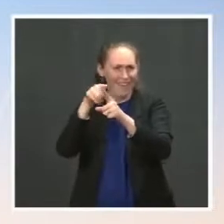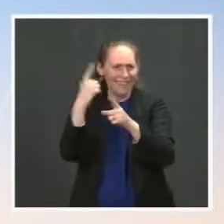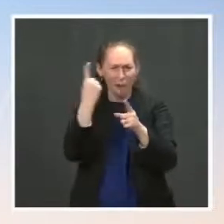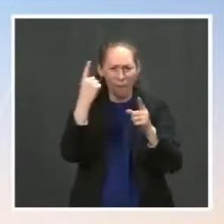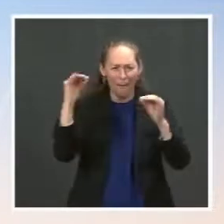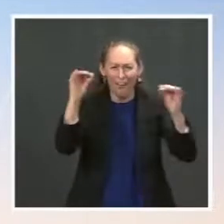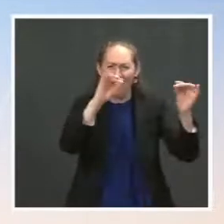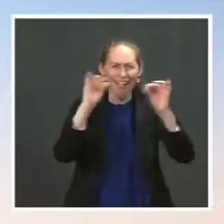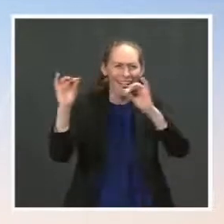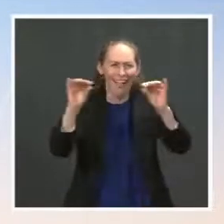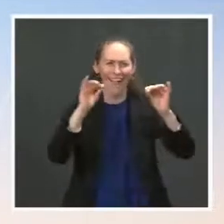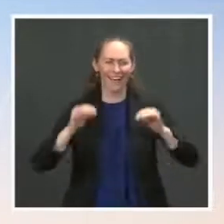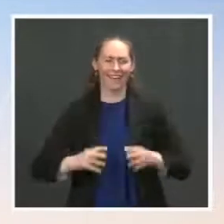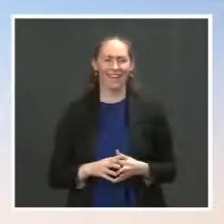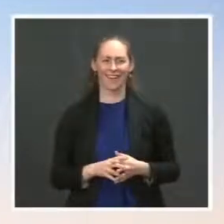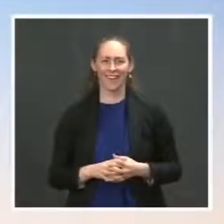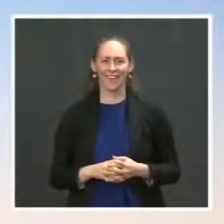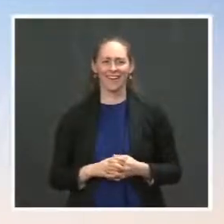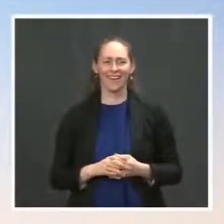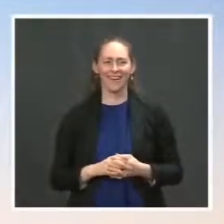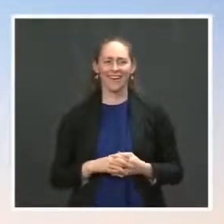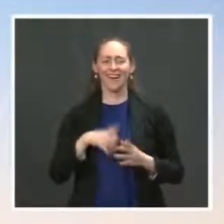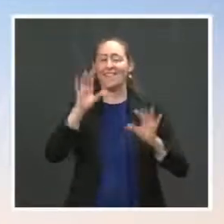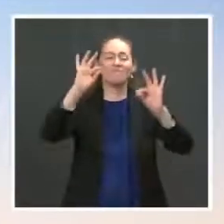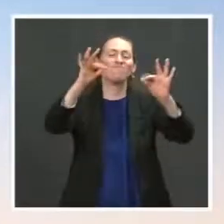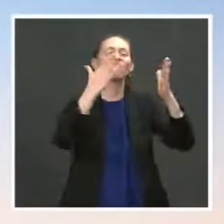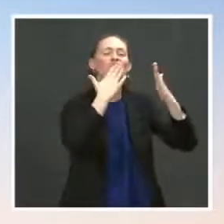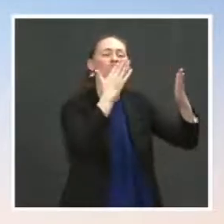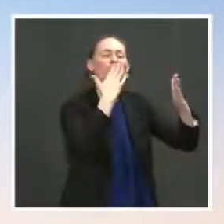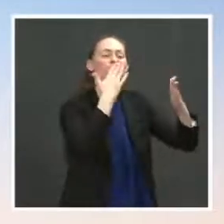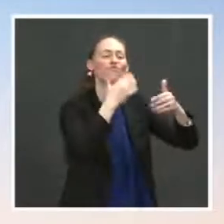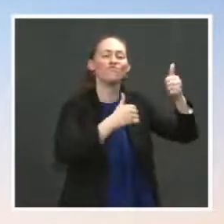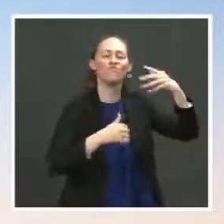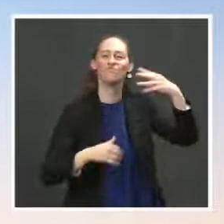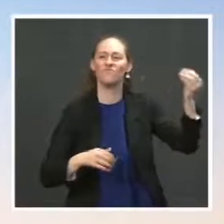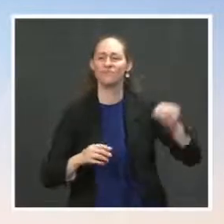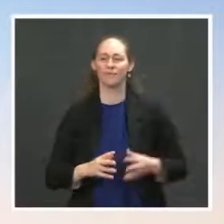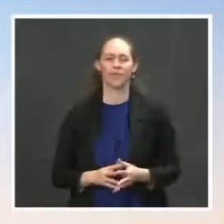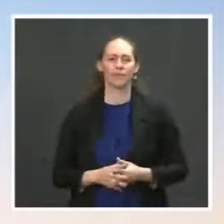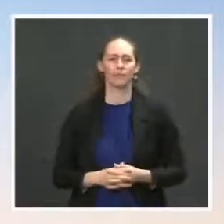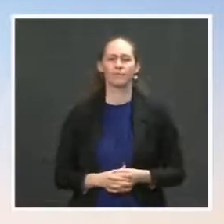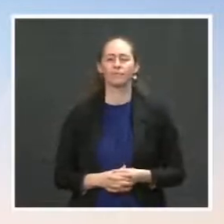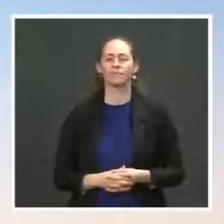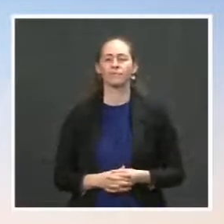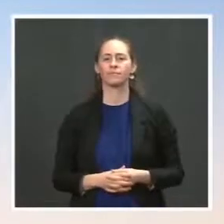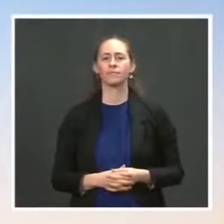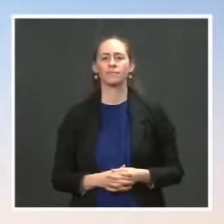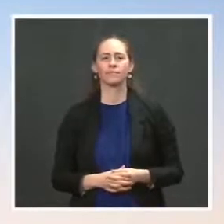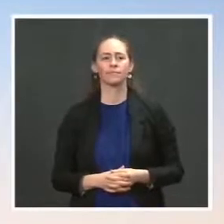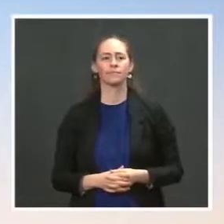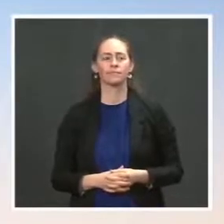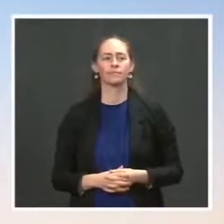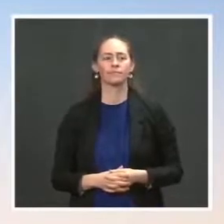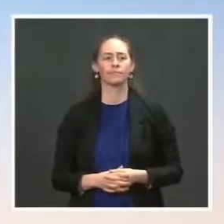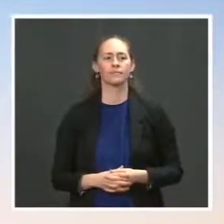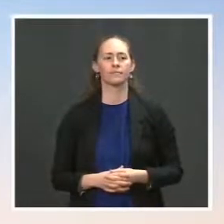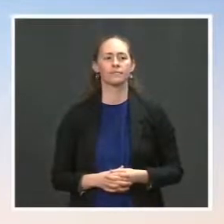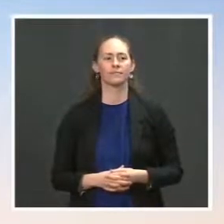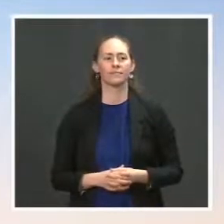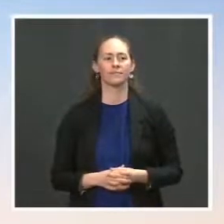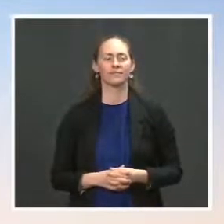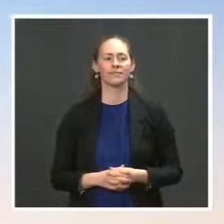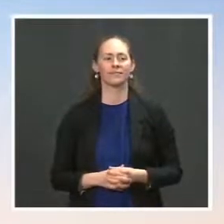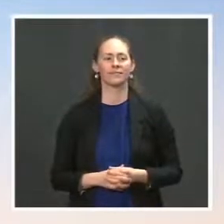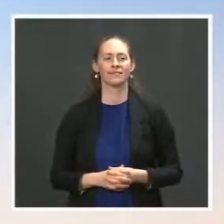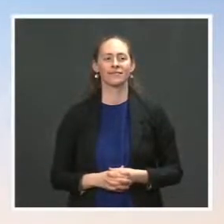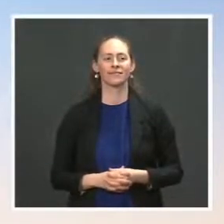joining us. Okay. All right. Chris will always be the bunny in our eyes.